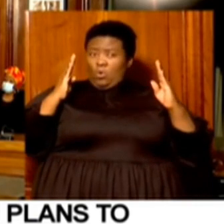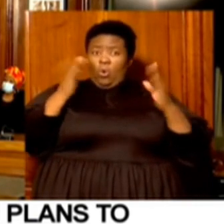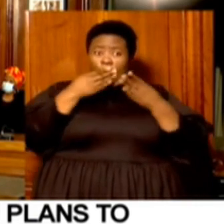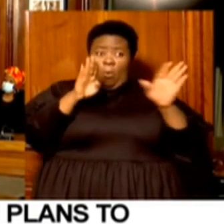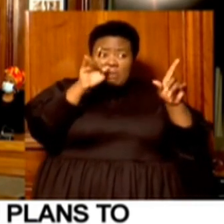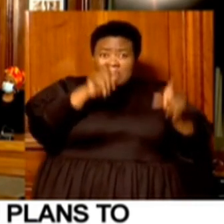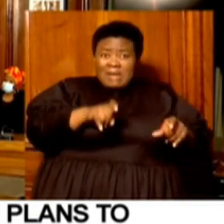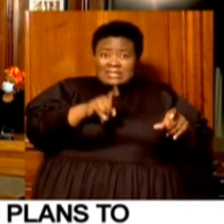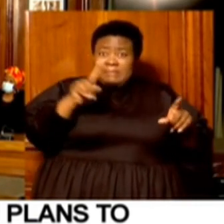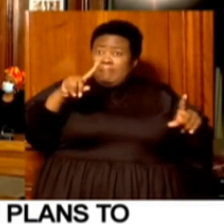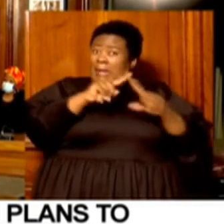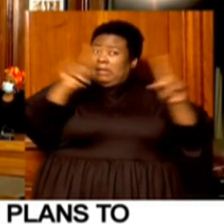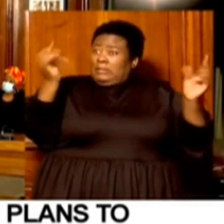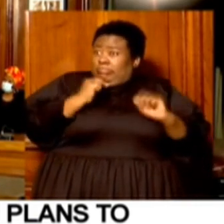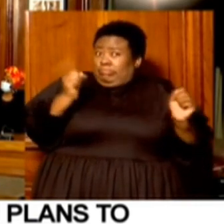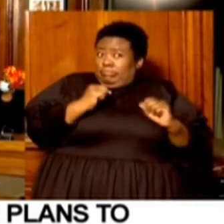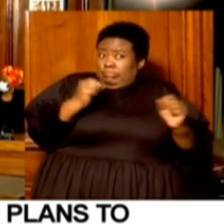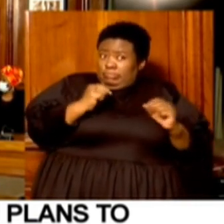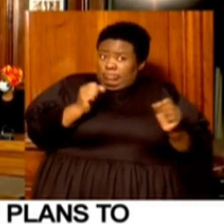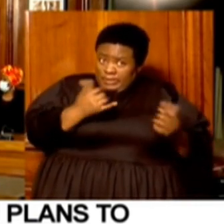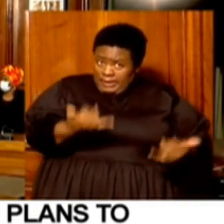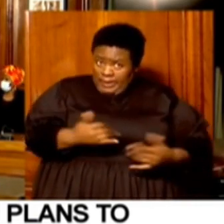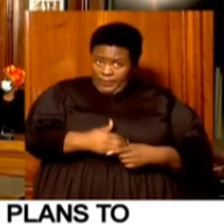in a cold place?